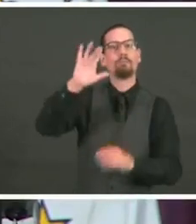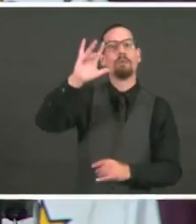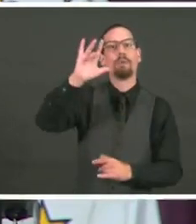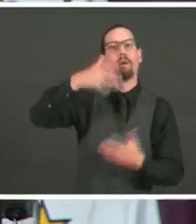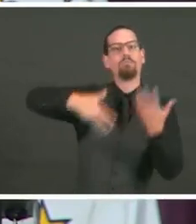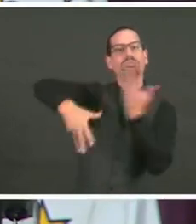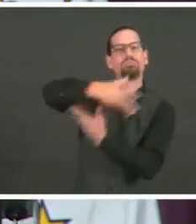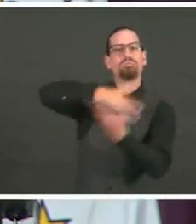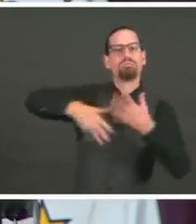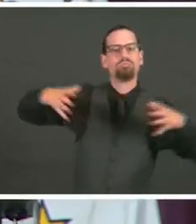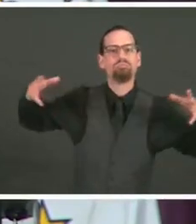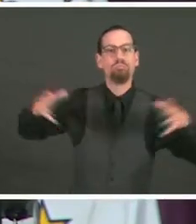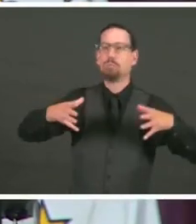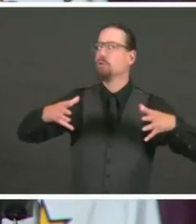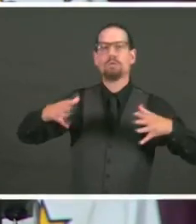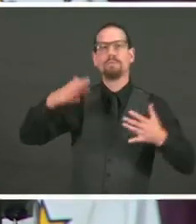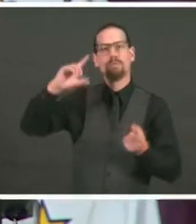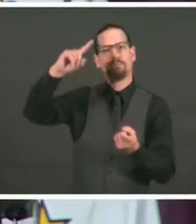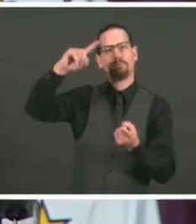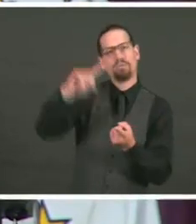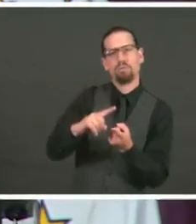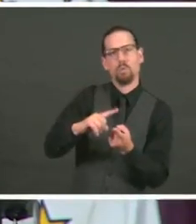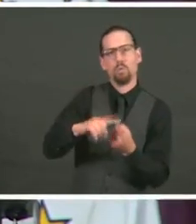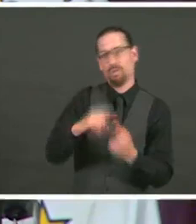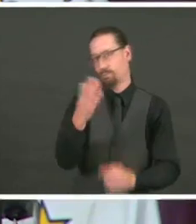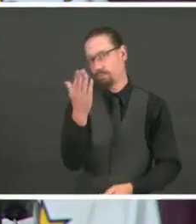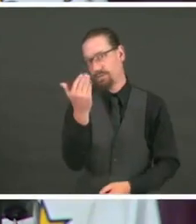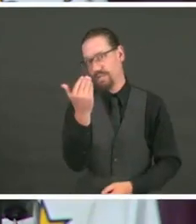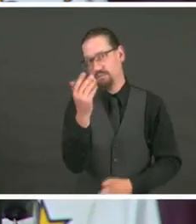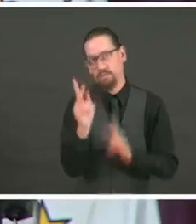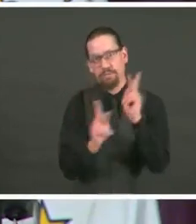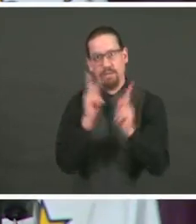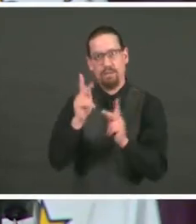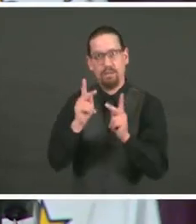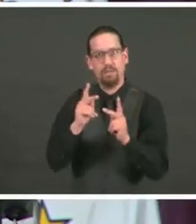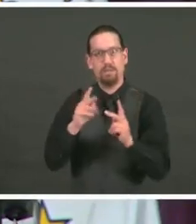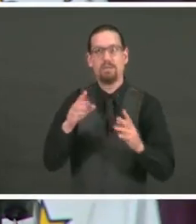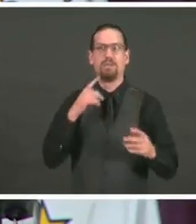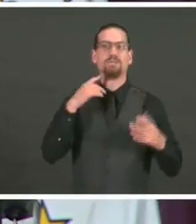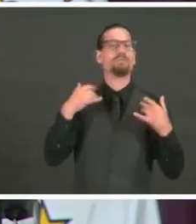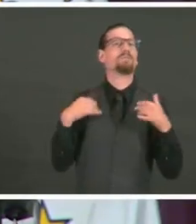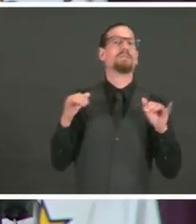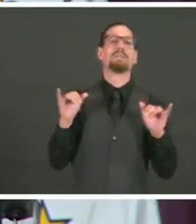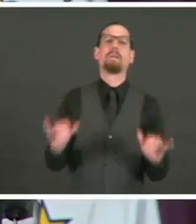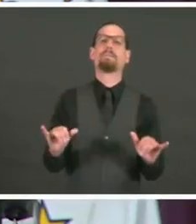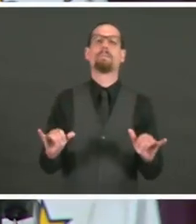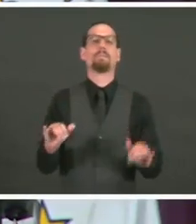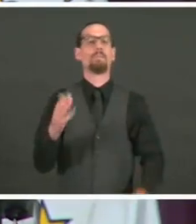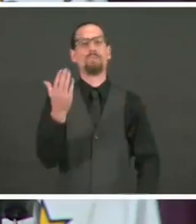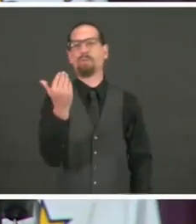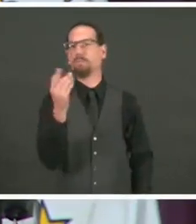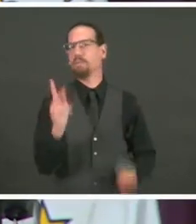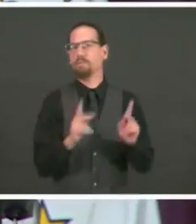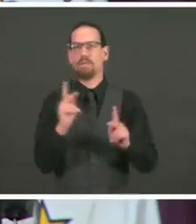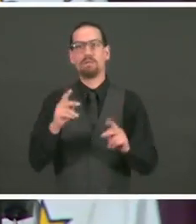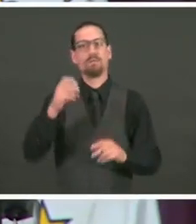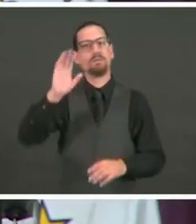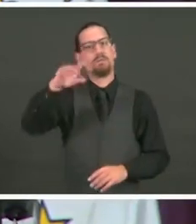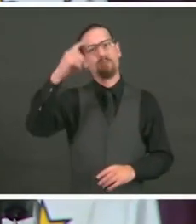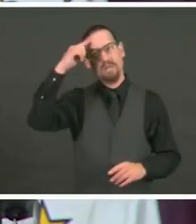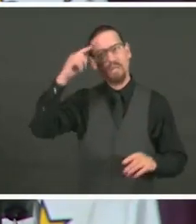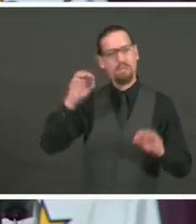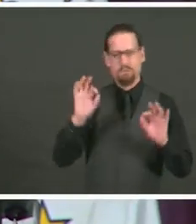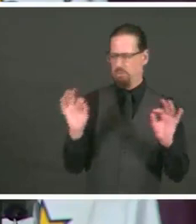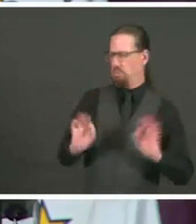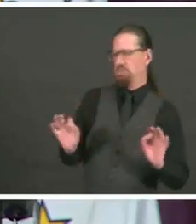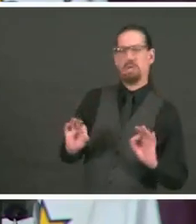consequences. There's no way around it. As I've said so many times, you cannot fight the virus. It's not going away. We can't hope